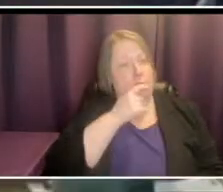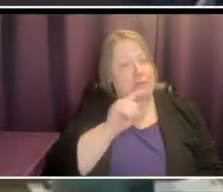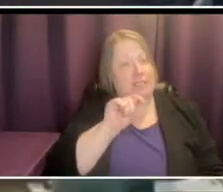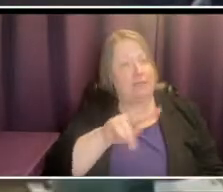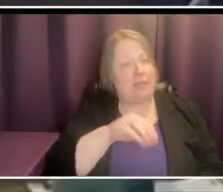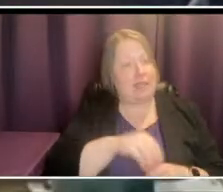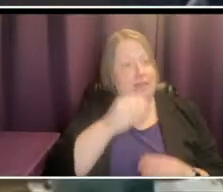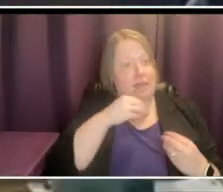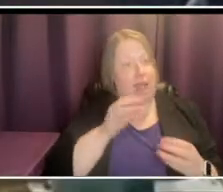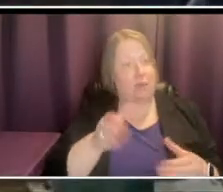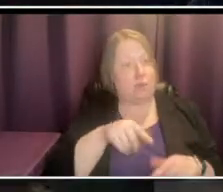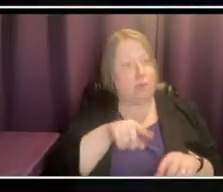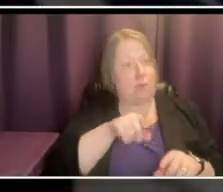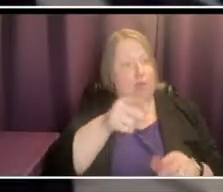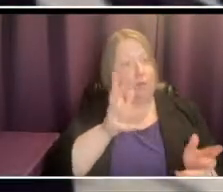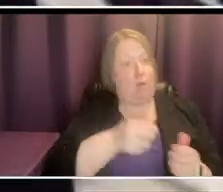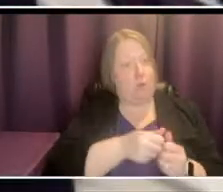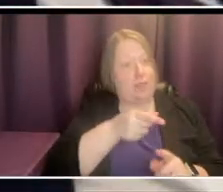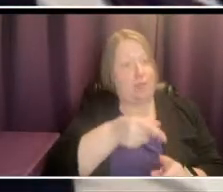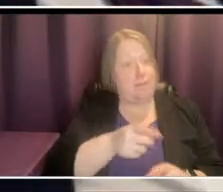him on January 6th?